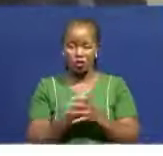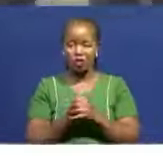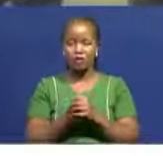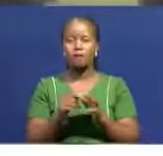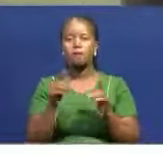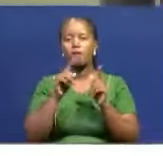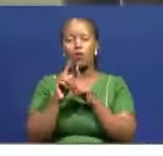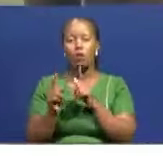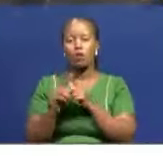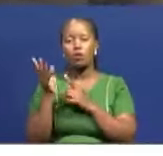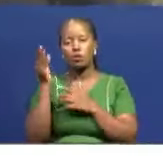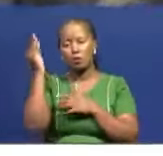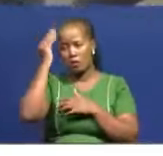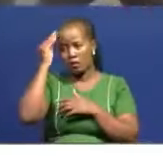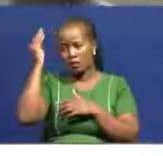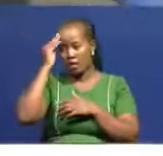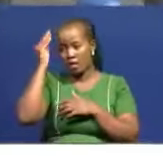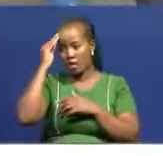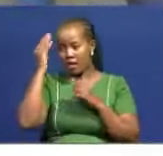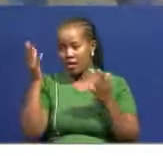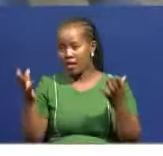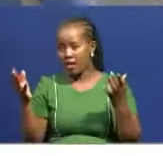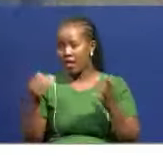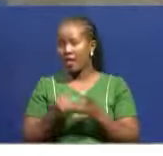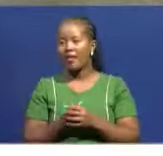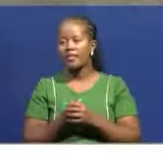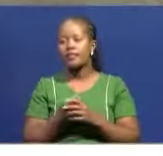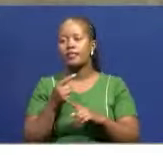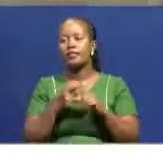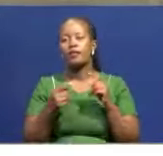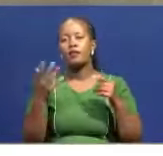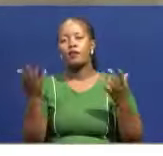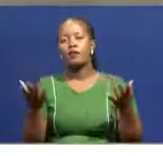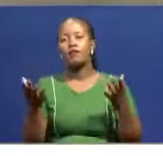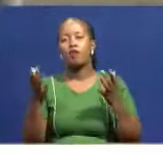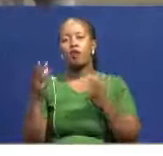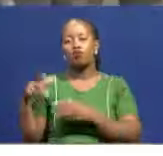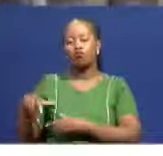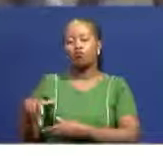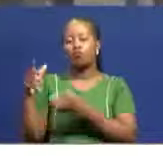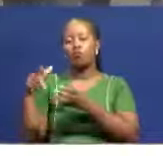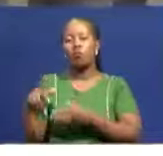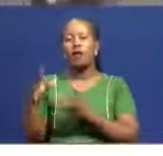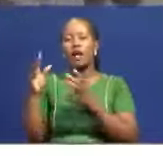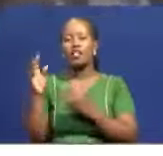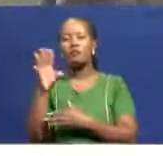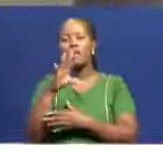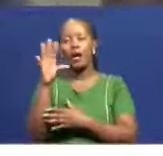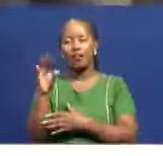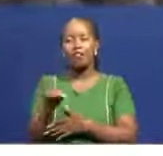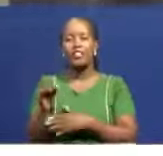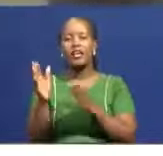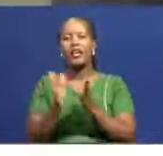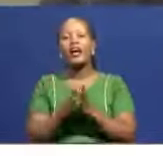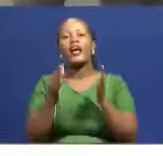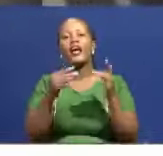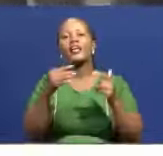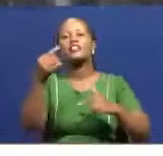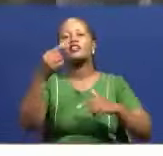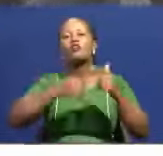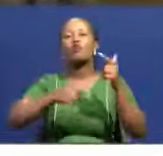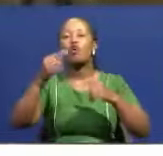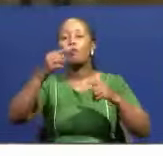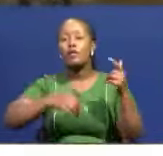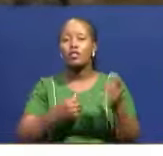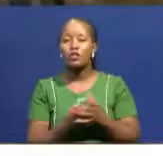from the lessons learned from the previous Rugby Africa Cup competition, you have this,